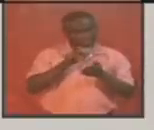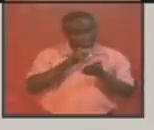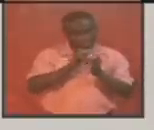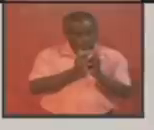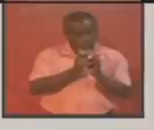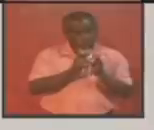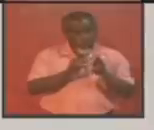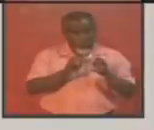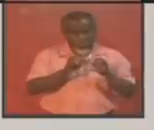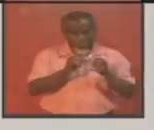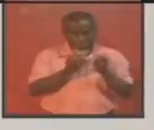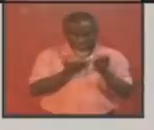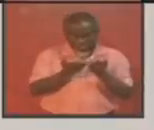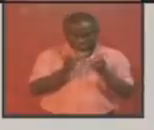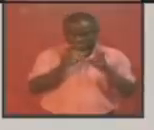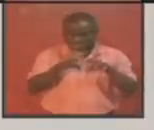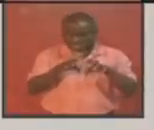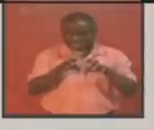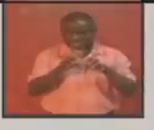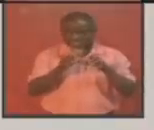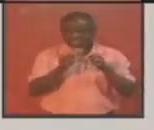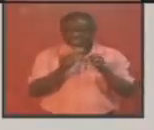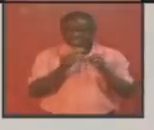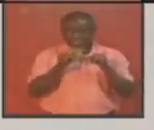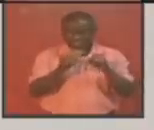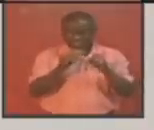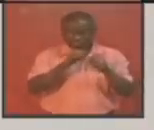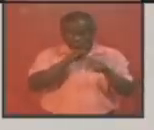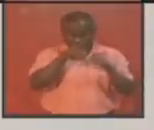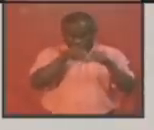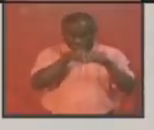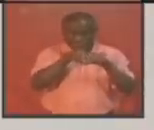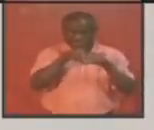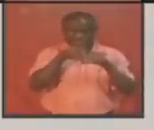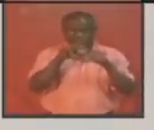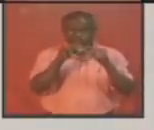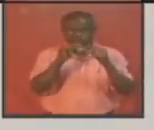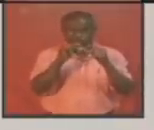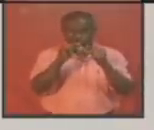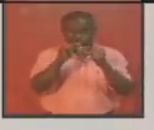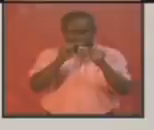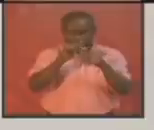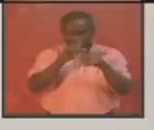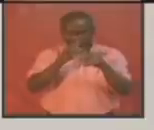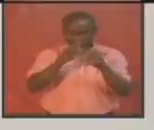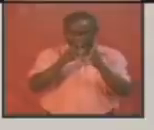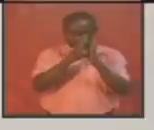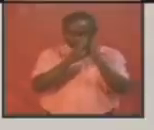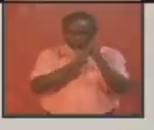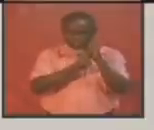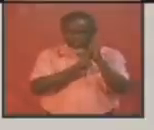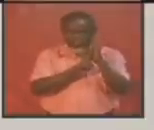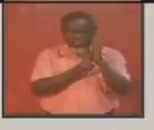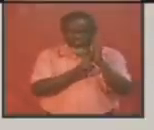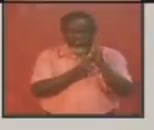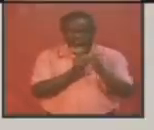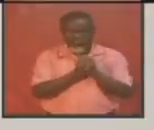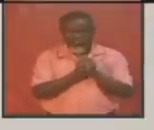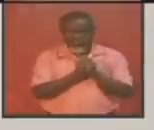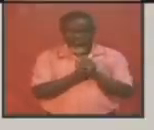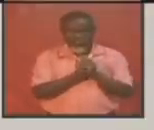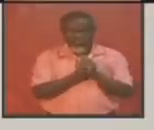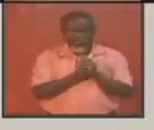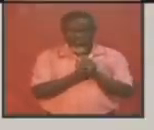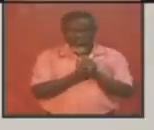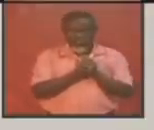I think there's enough time. It doesn't stipulate how many times a day you can have a service, for example. So I think it can be held. Of